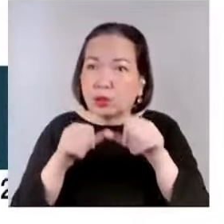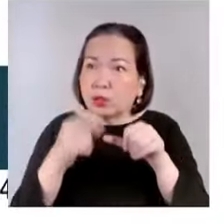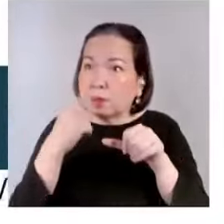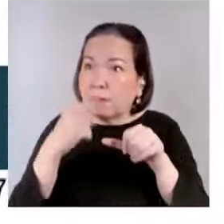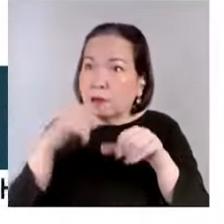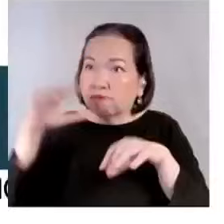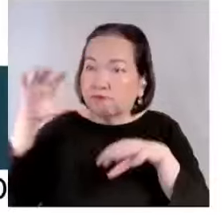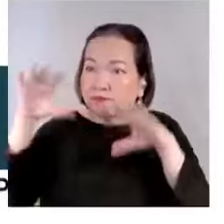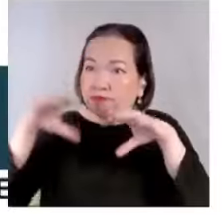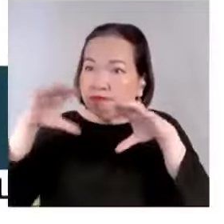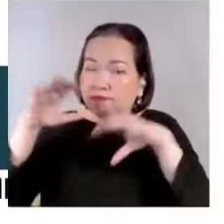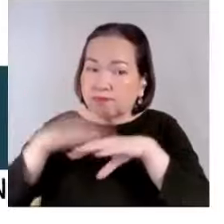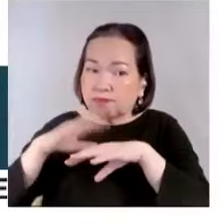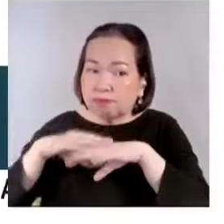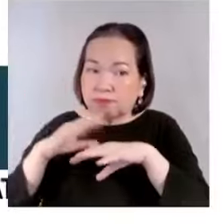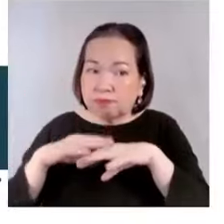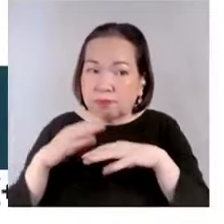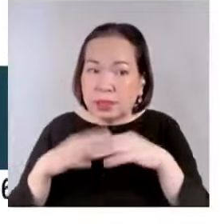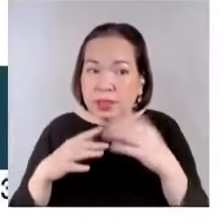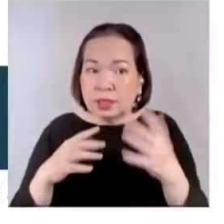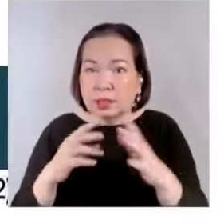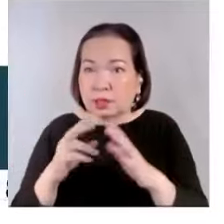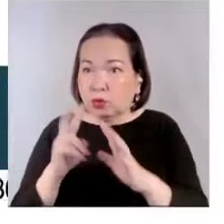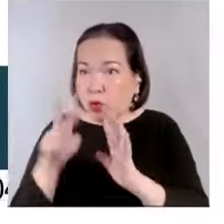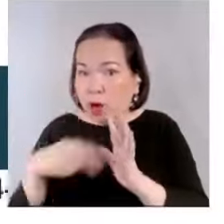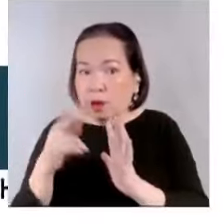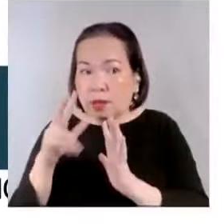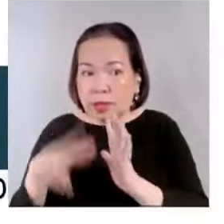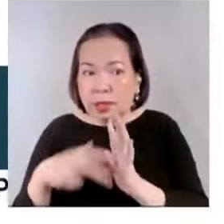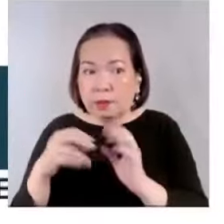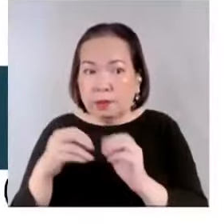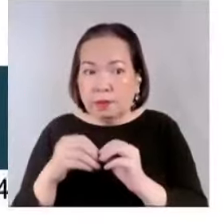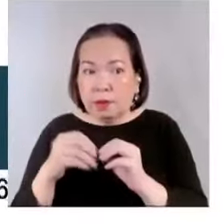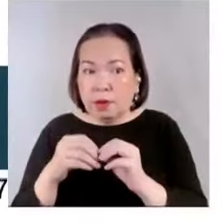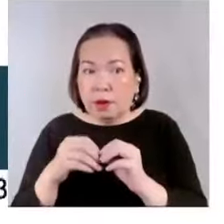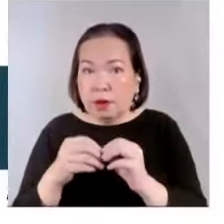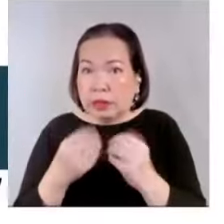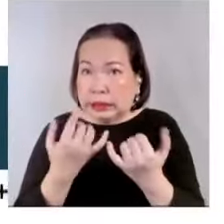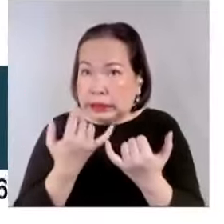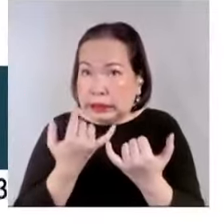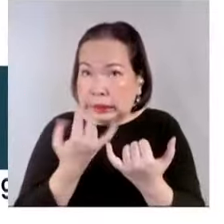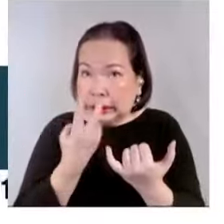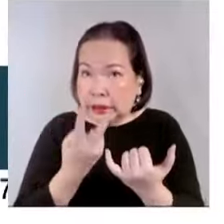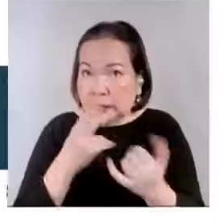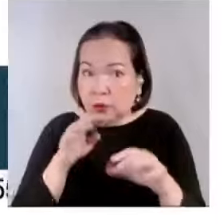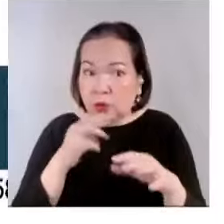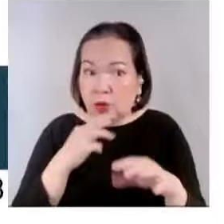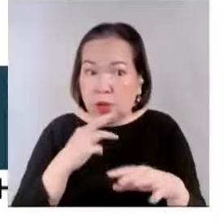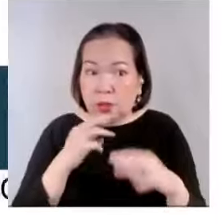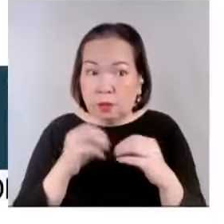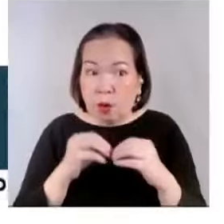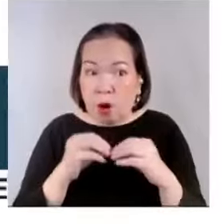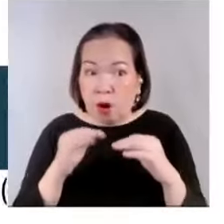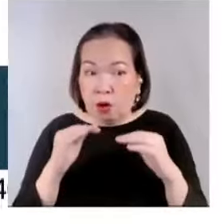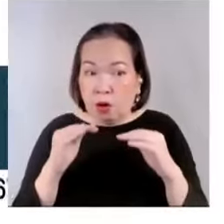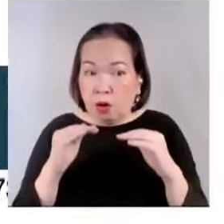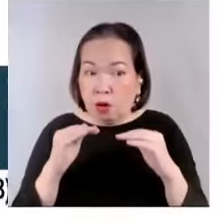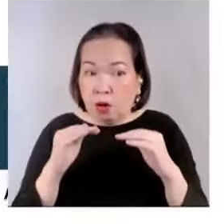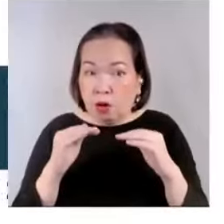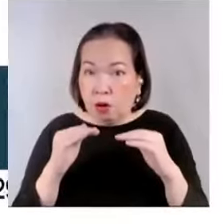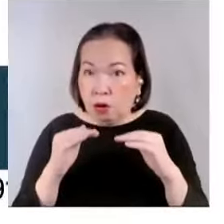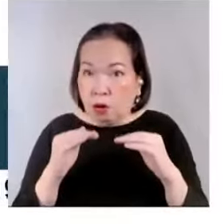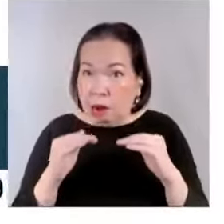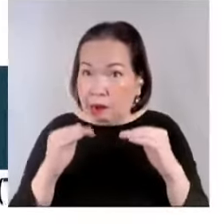warning in the next 2 to 3 hours, then the water that we're seeing right now is going to increase in the